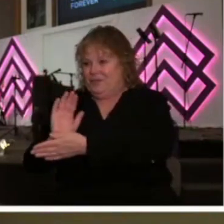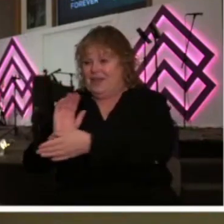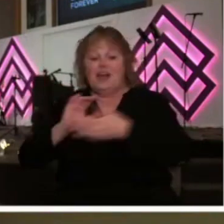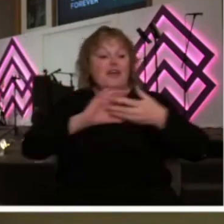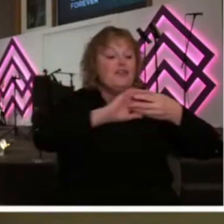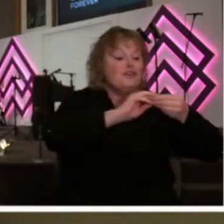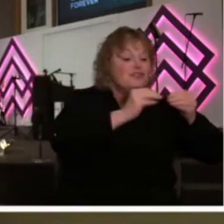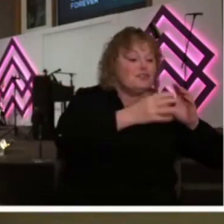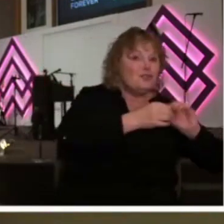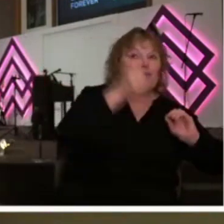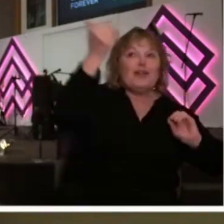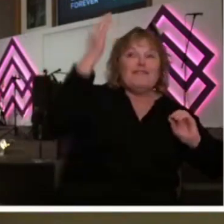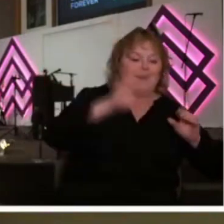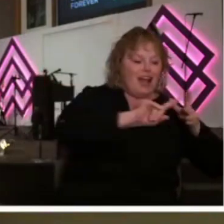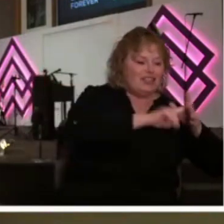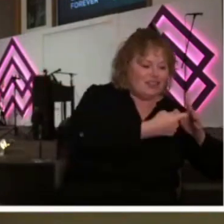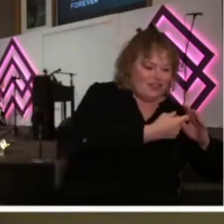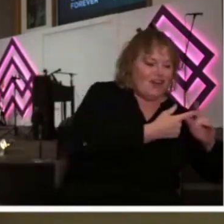of the story of God.